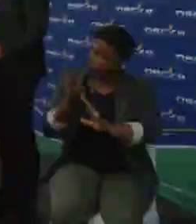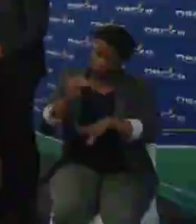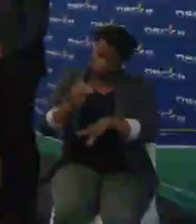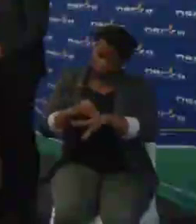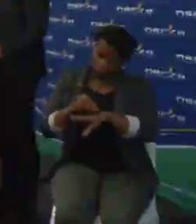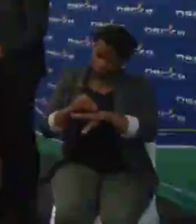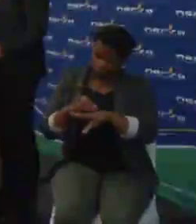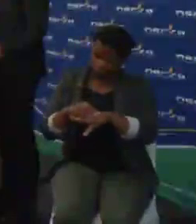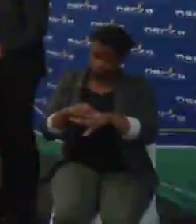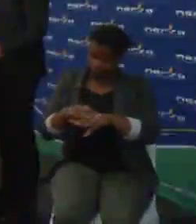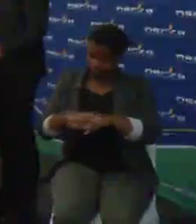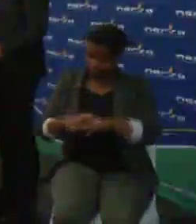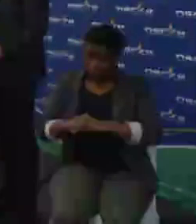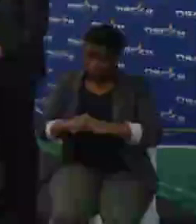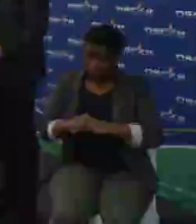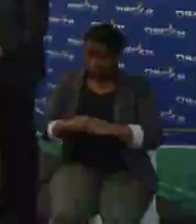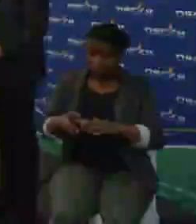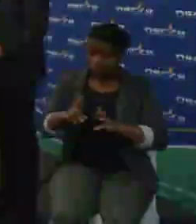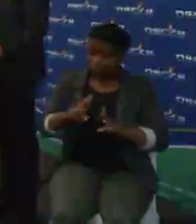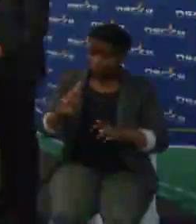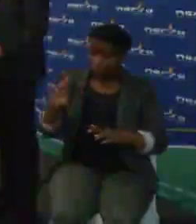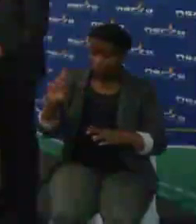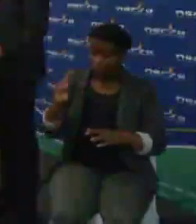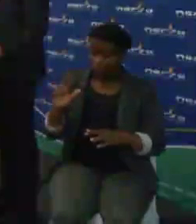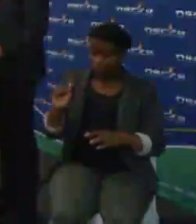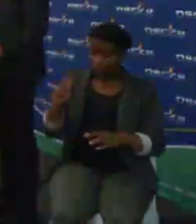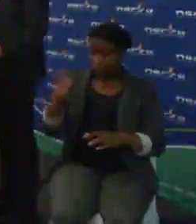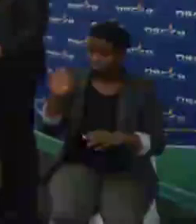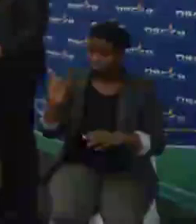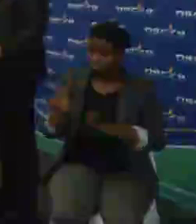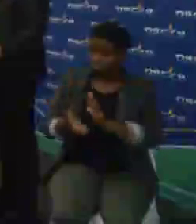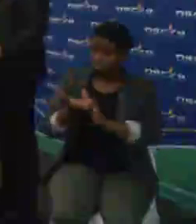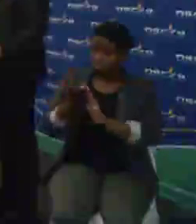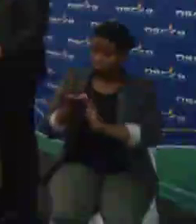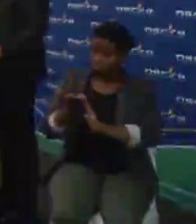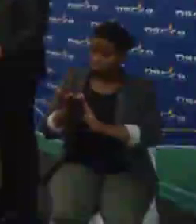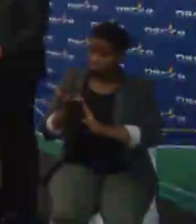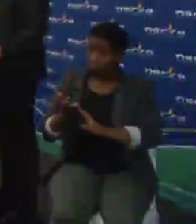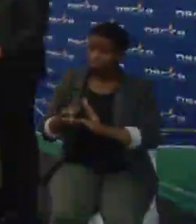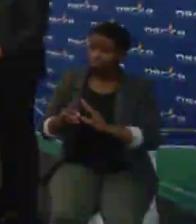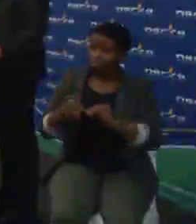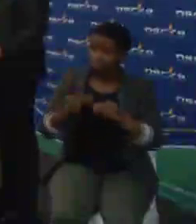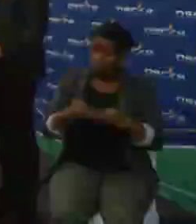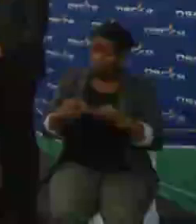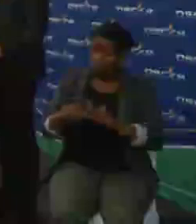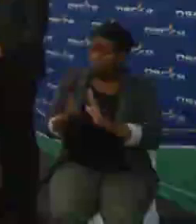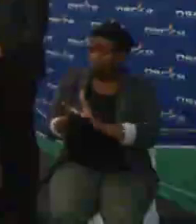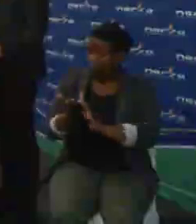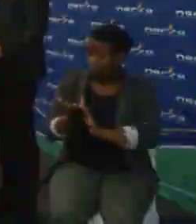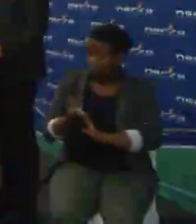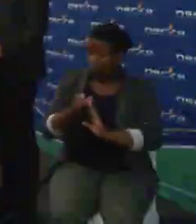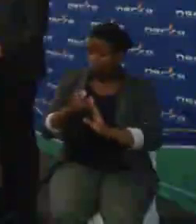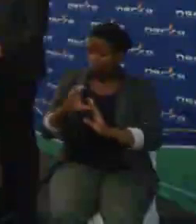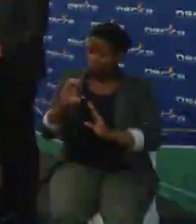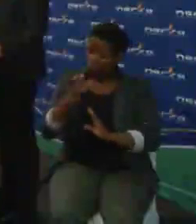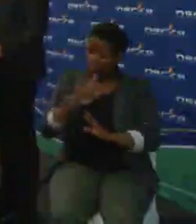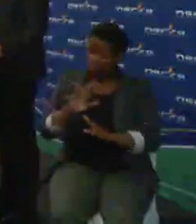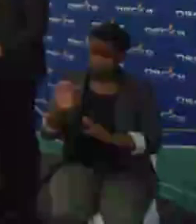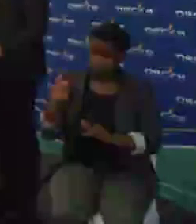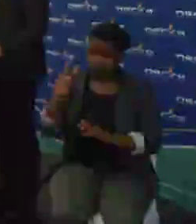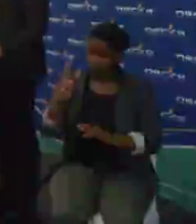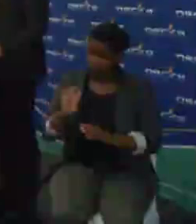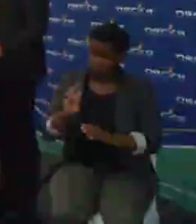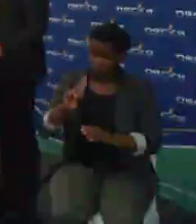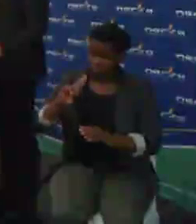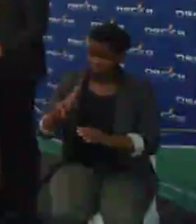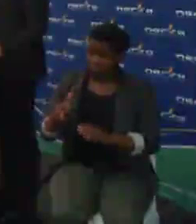wherever economical. As rates go up, using alternatives or managing usage becomes smarter and smarter. As prices go up, many